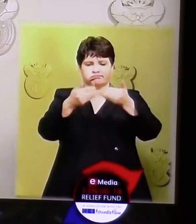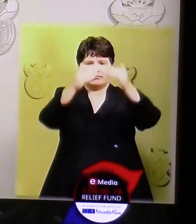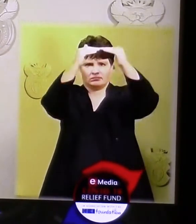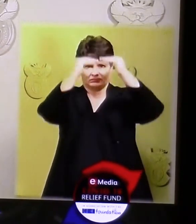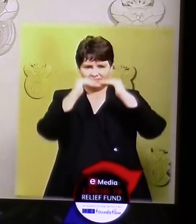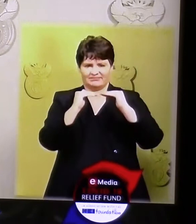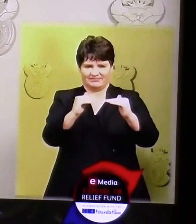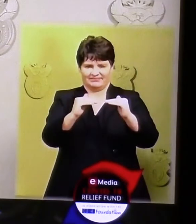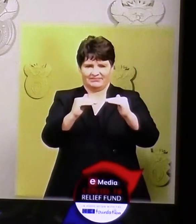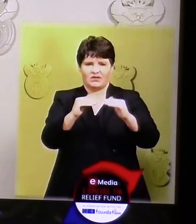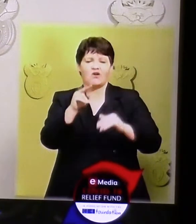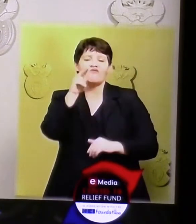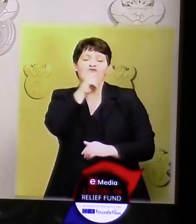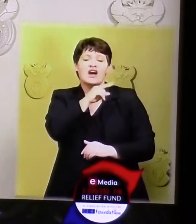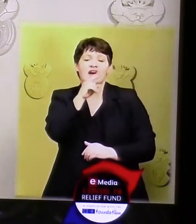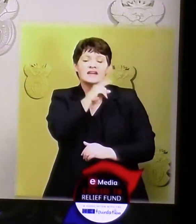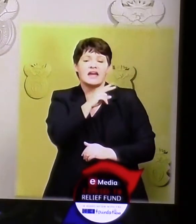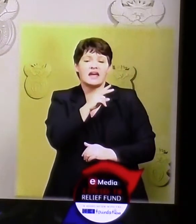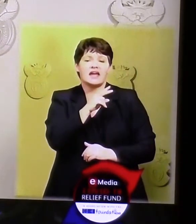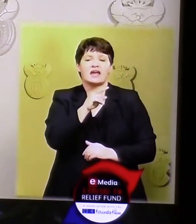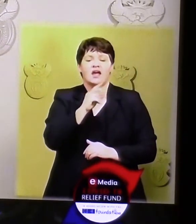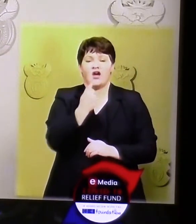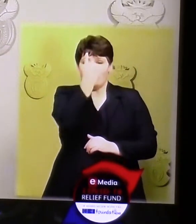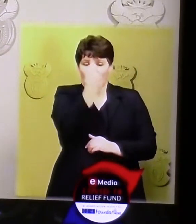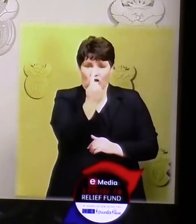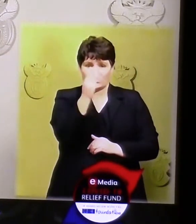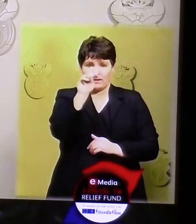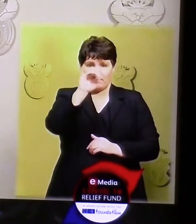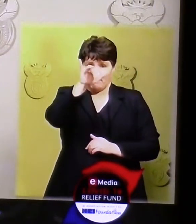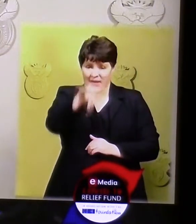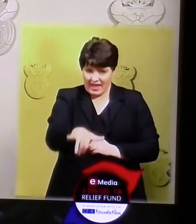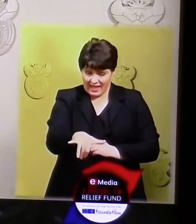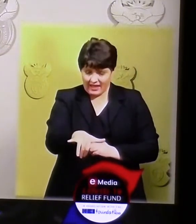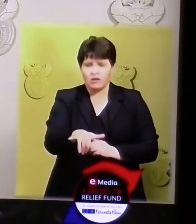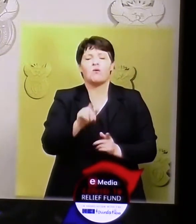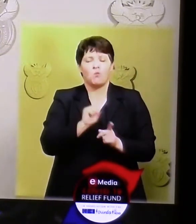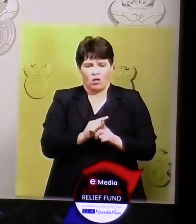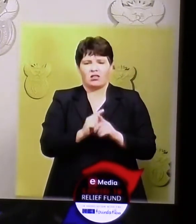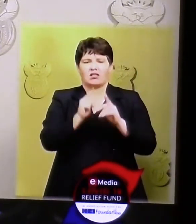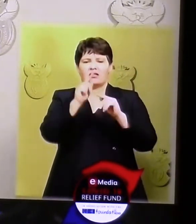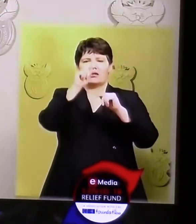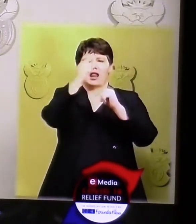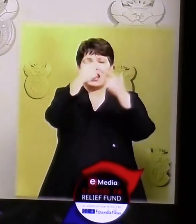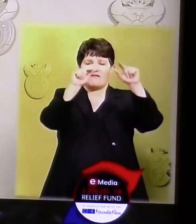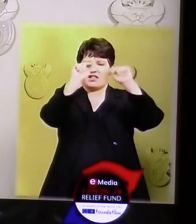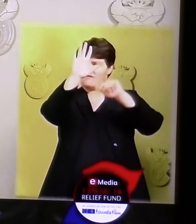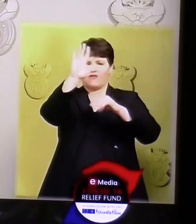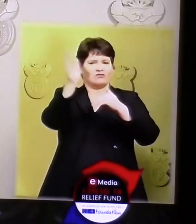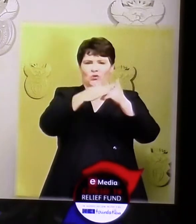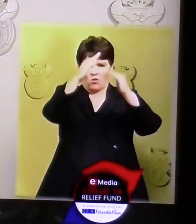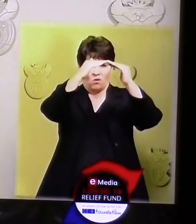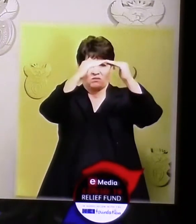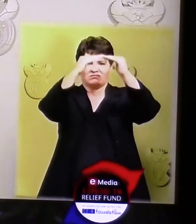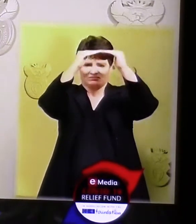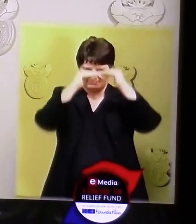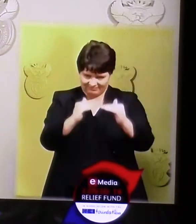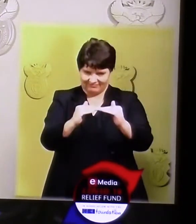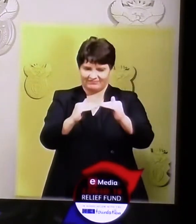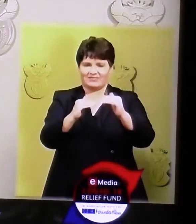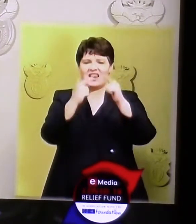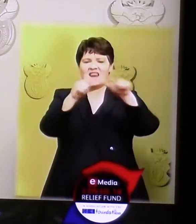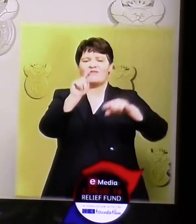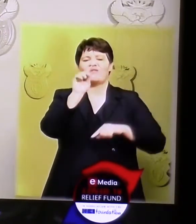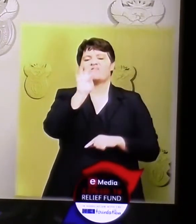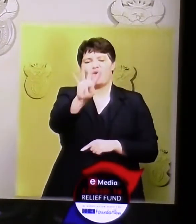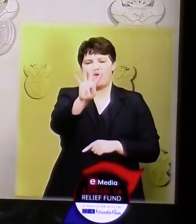with effect from Friday, the 1st of May. You should have said that a long time ago. This means that some activity will be